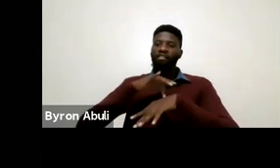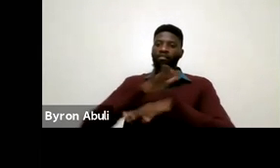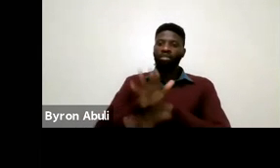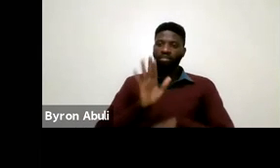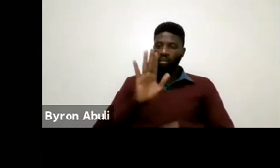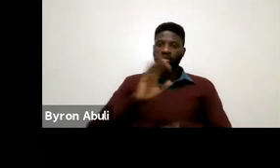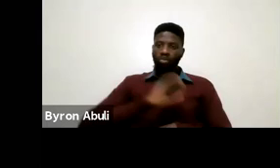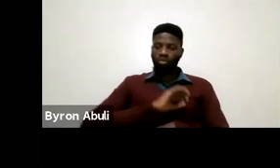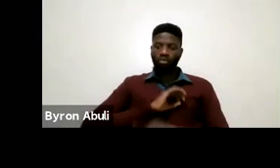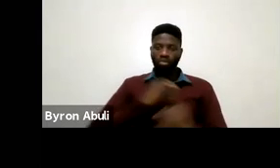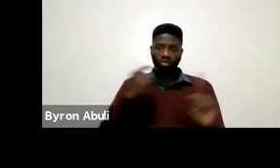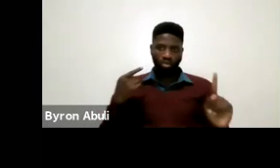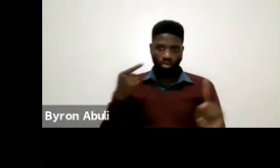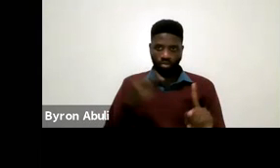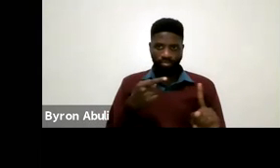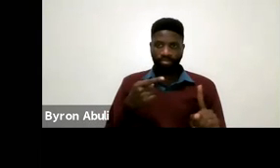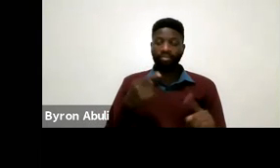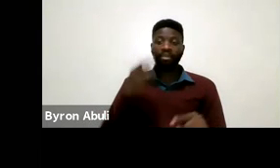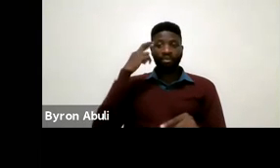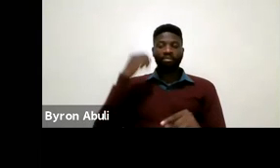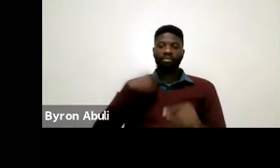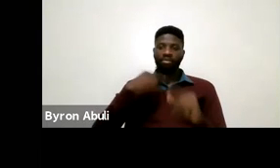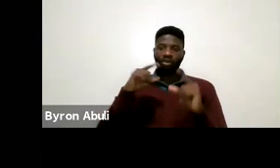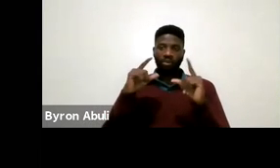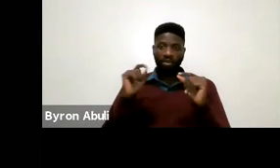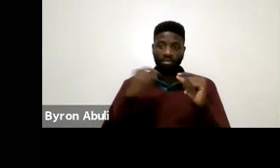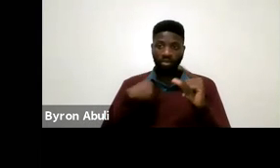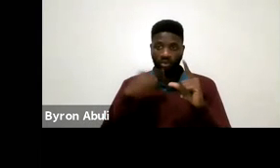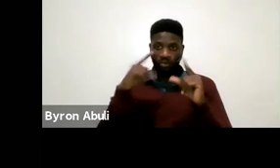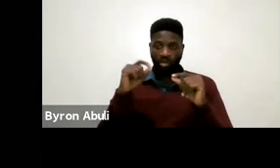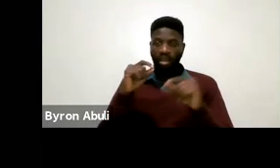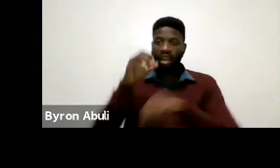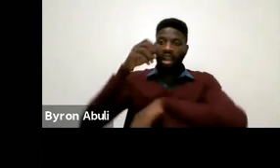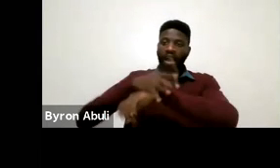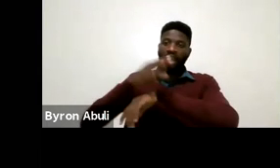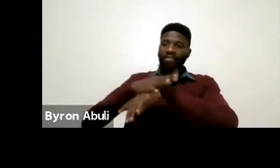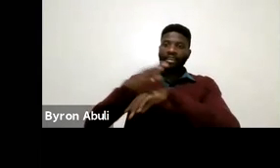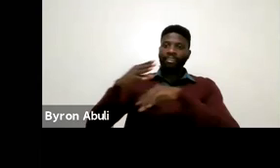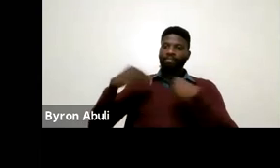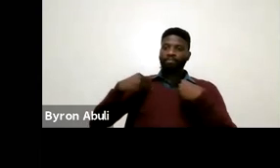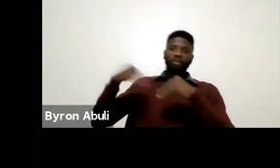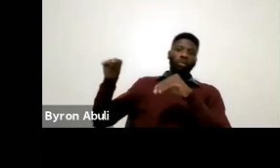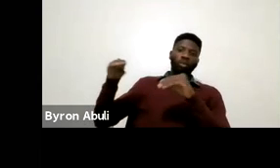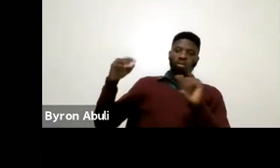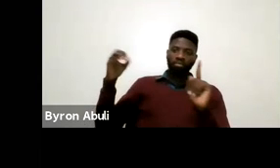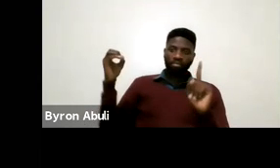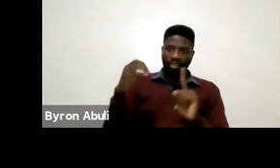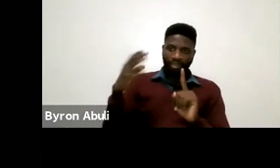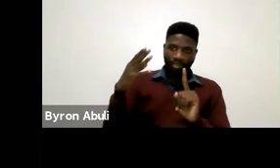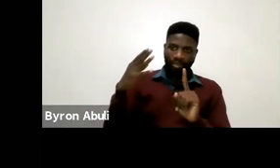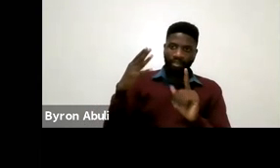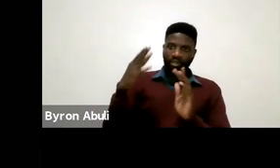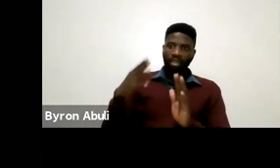But remember, I've not said that you should not take advice, you should not be mentored, but do not let them